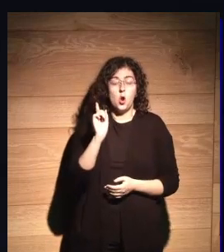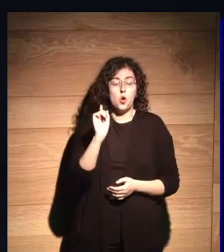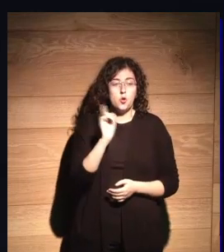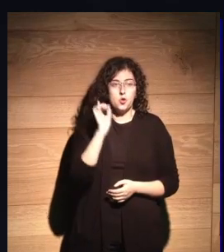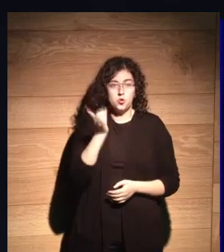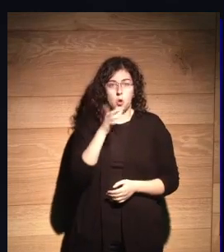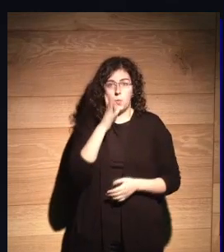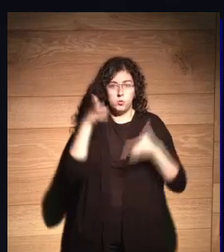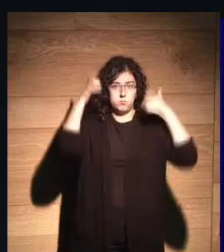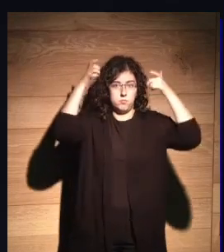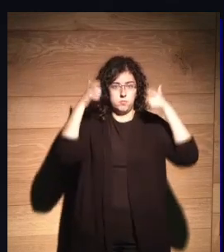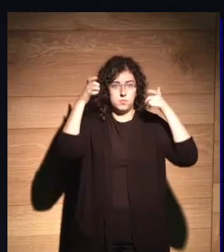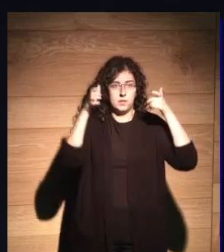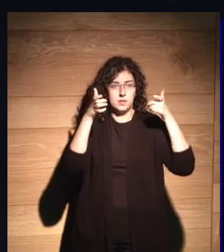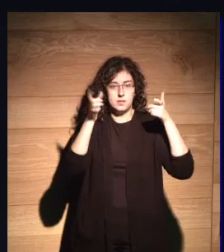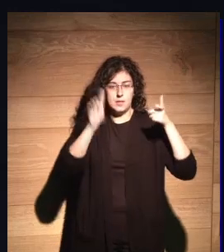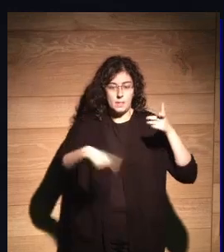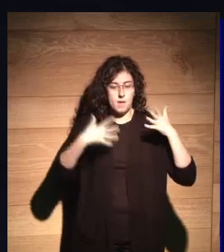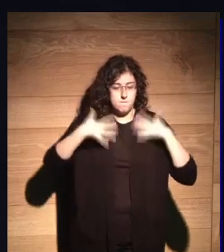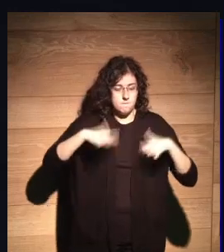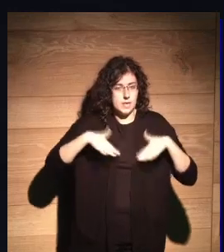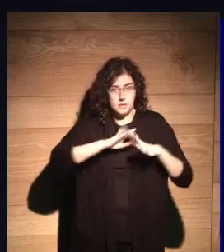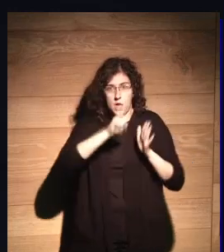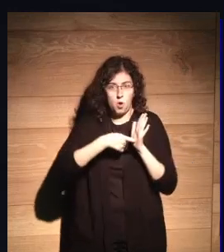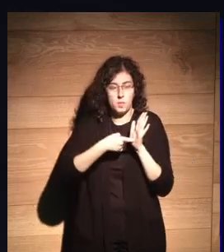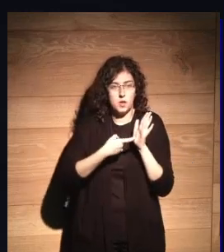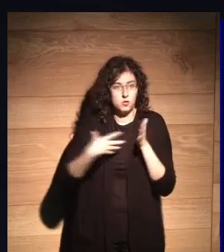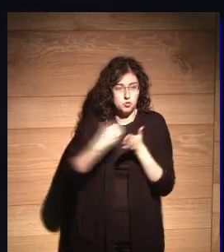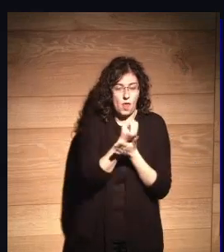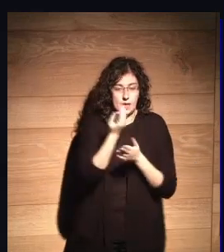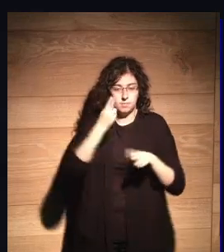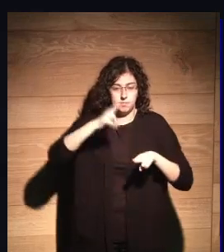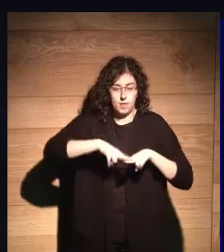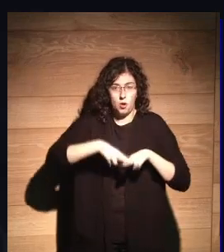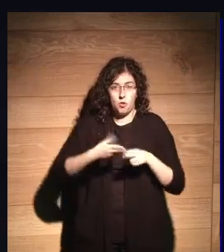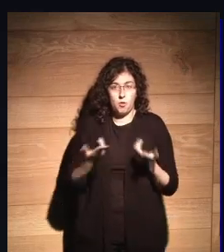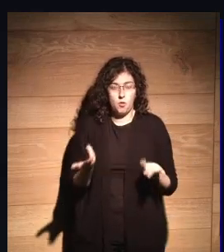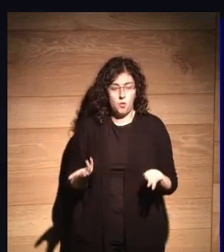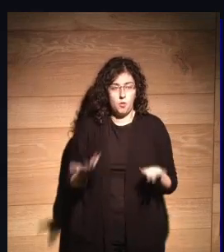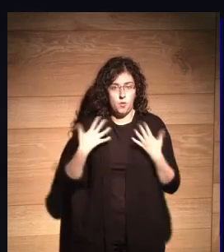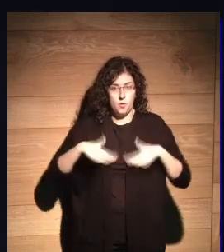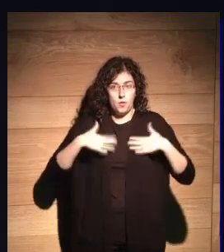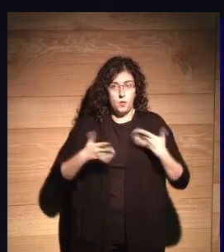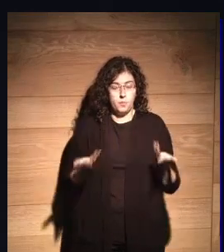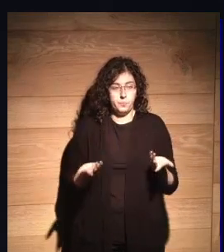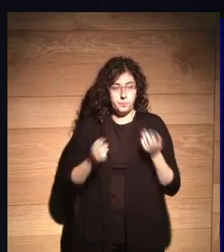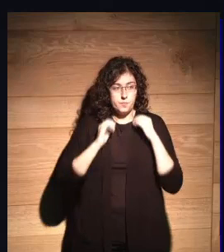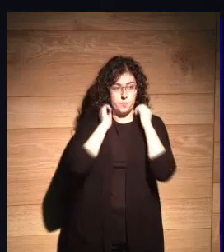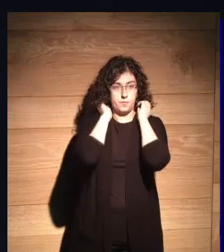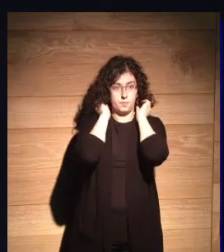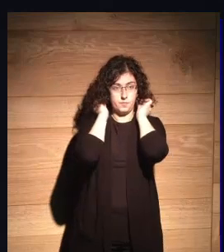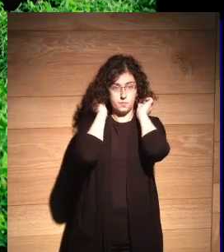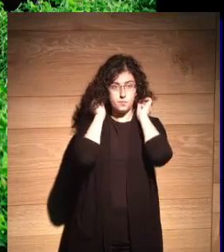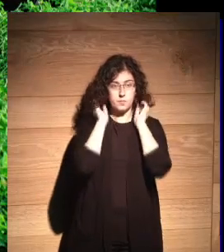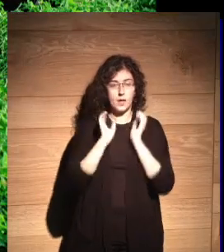dressed entirely in black, and they even had black gloves on. I